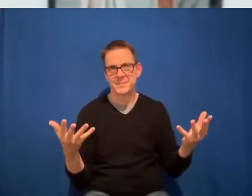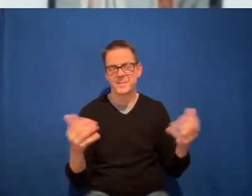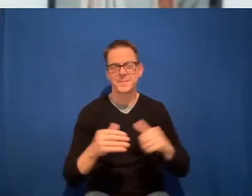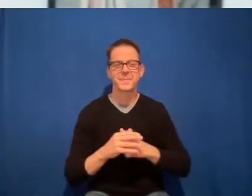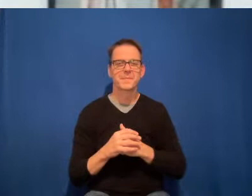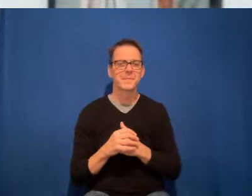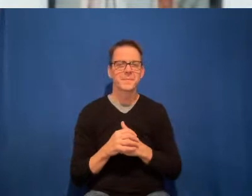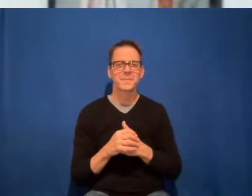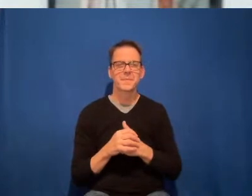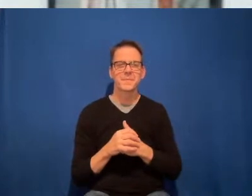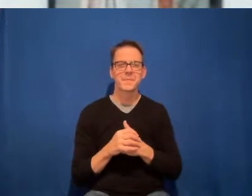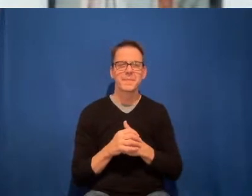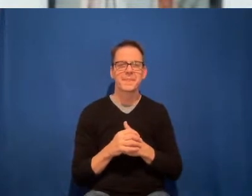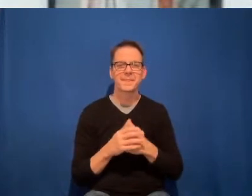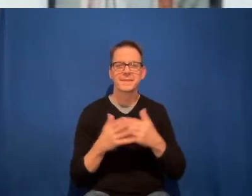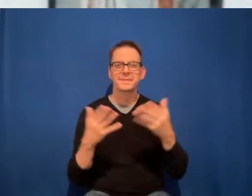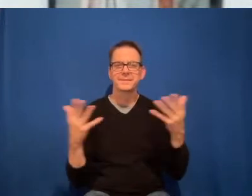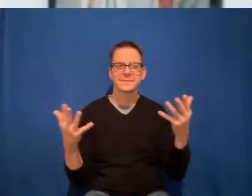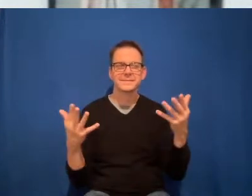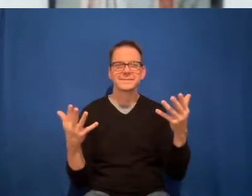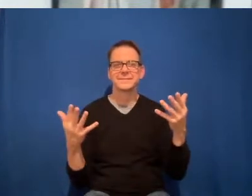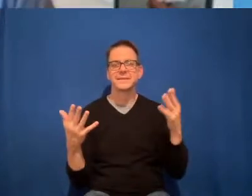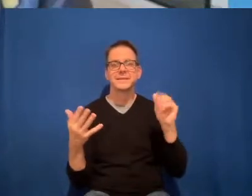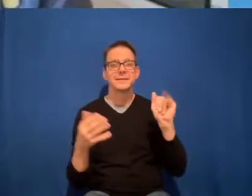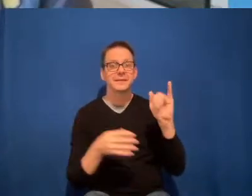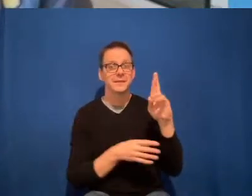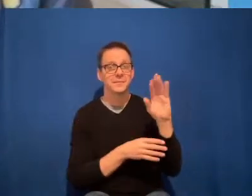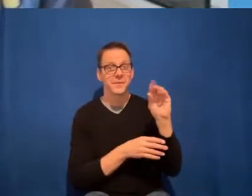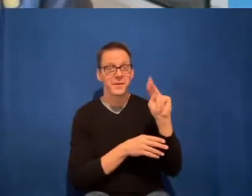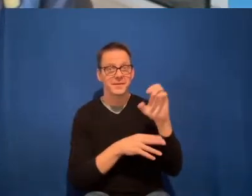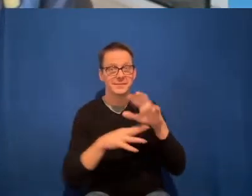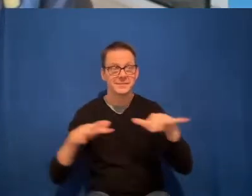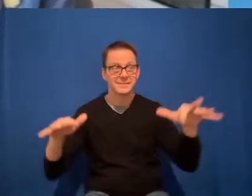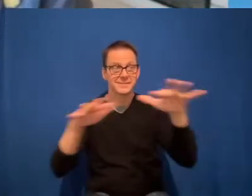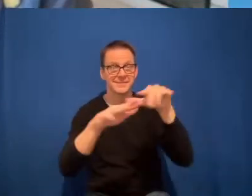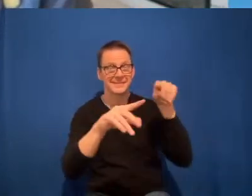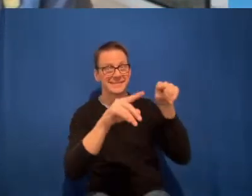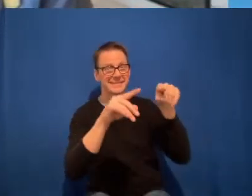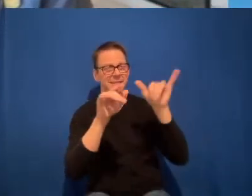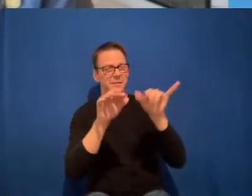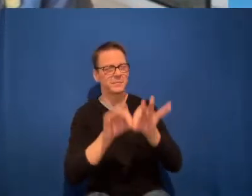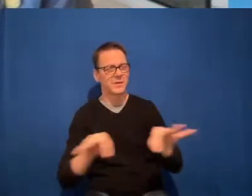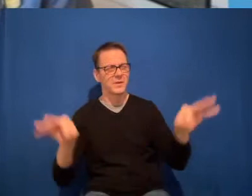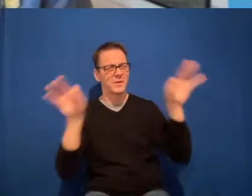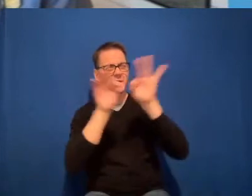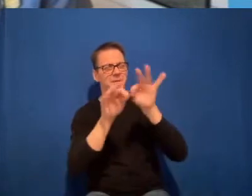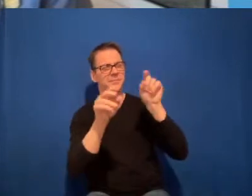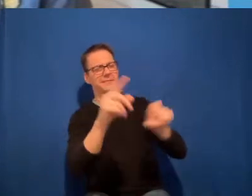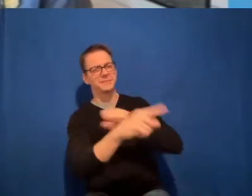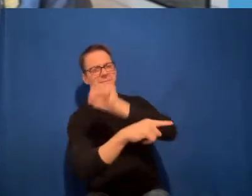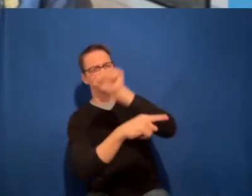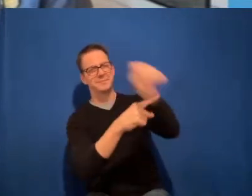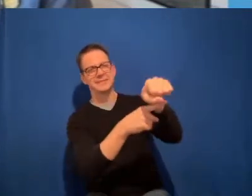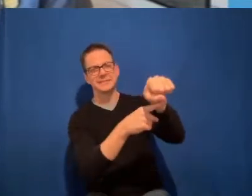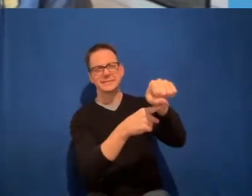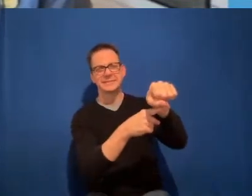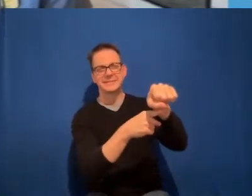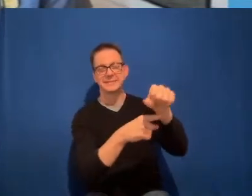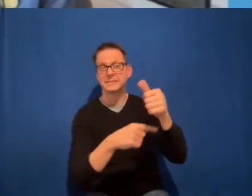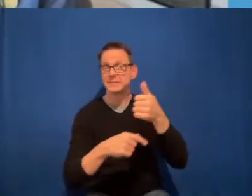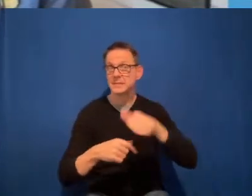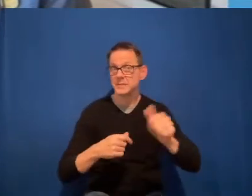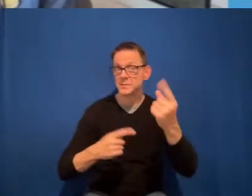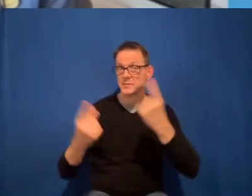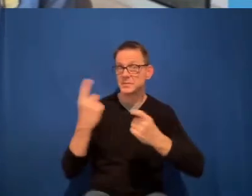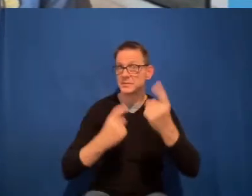winning this. I think that's all I have to say. Michelle, do you have any questions, or does anybody in the public or media have any questions about any